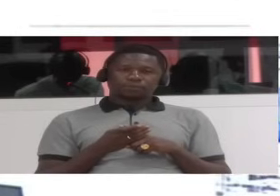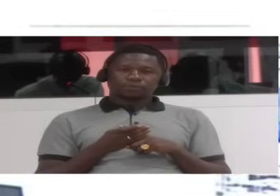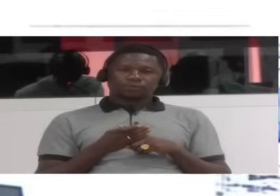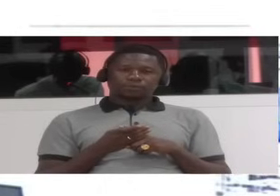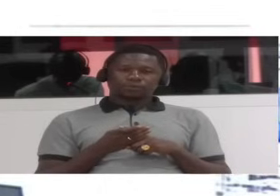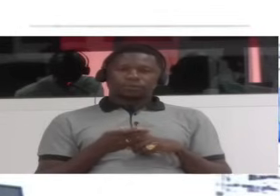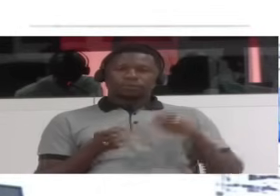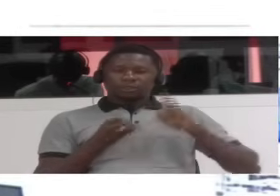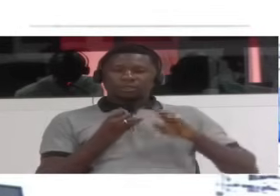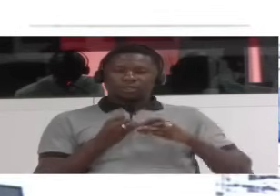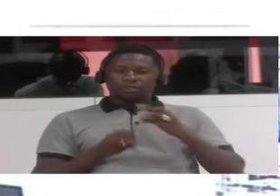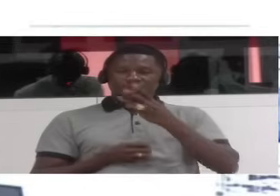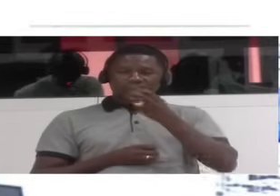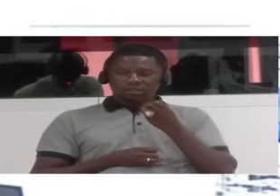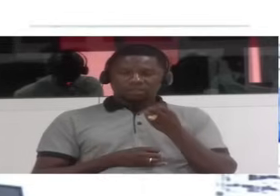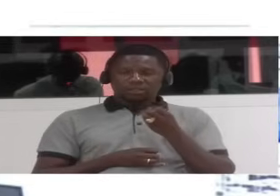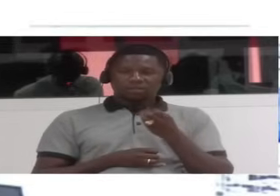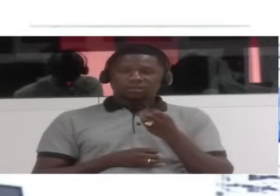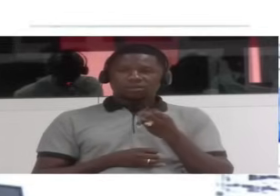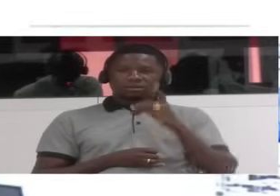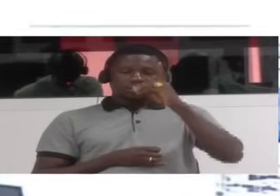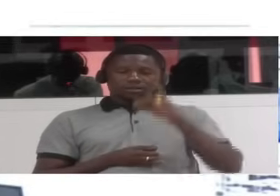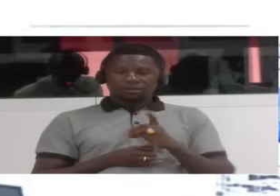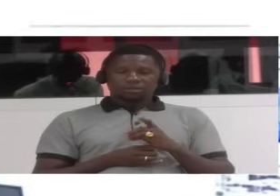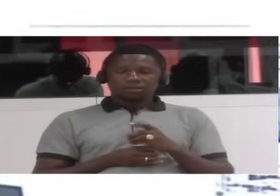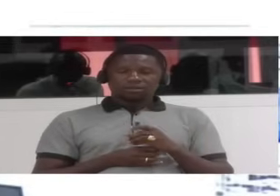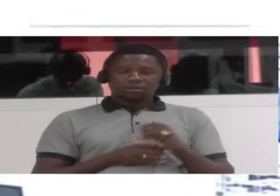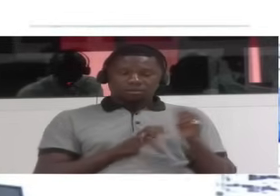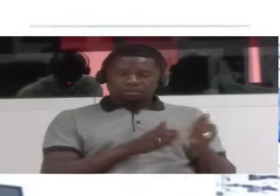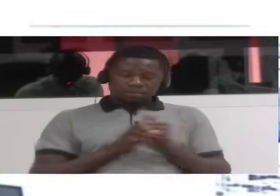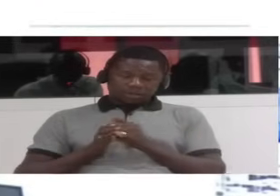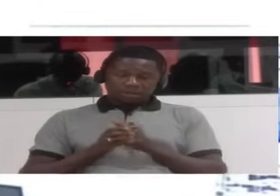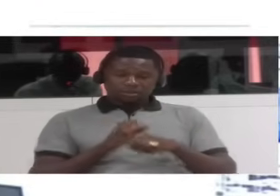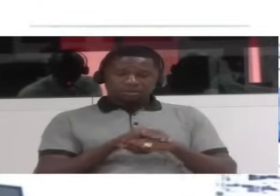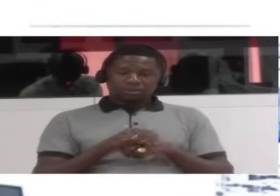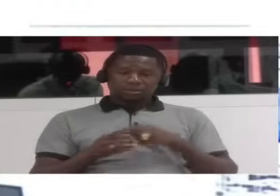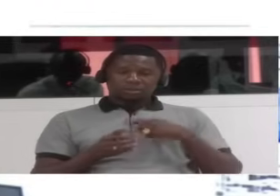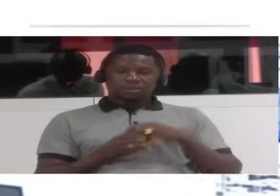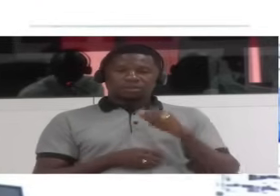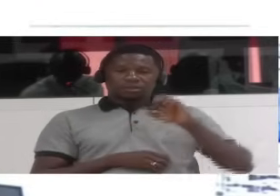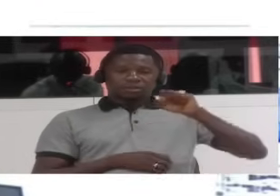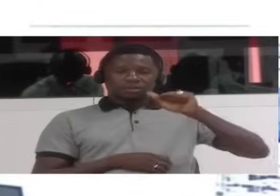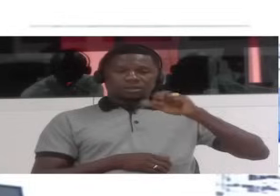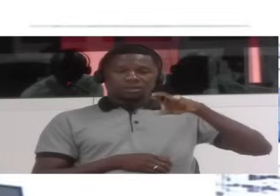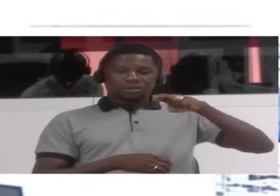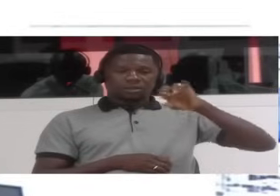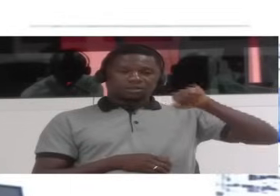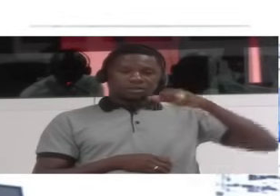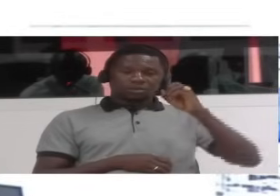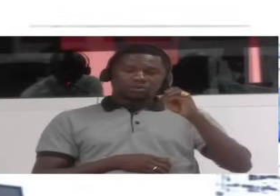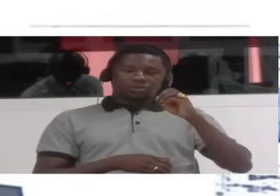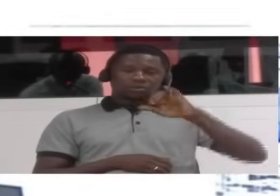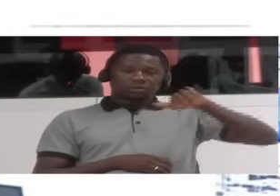The last 38 coup plotters. 30 December. Yes, this Lieutenant Colonel Sajo Jaju, allies